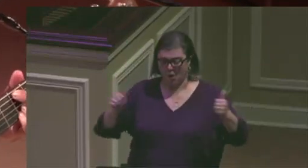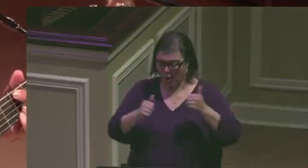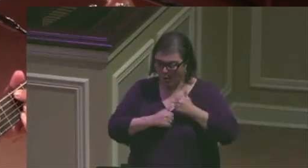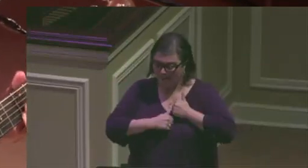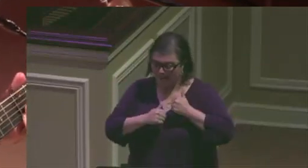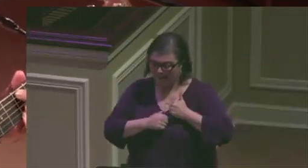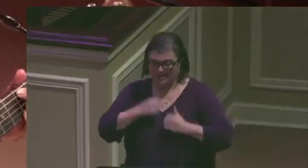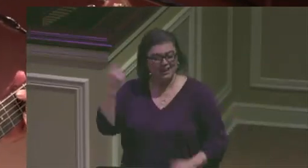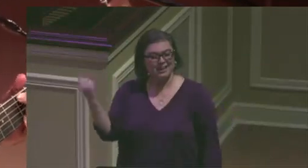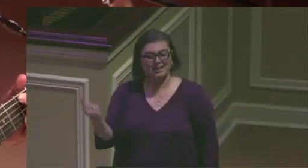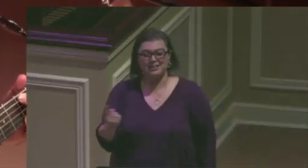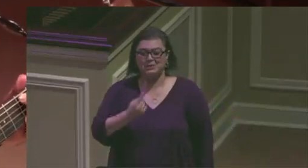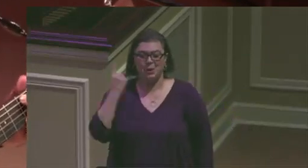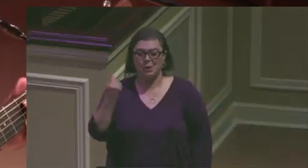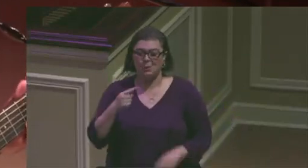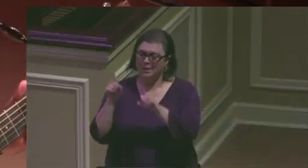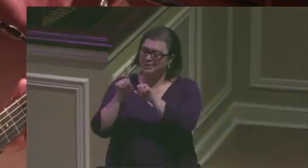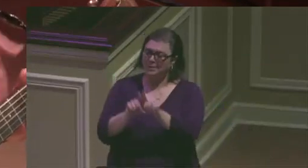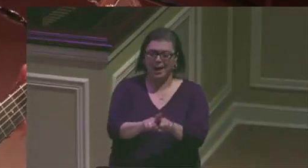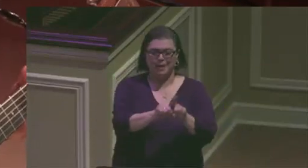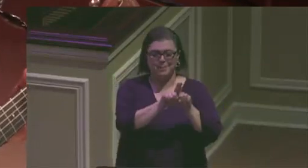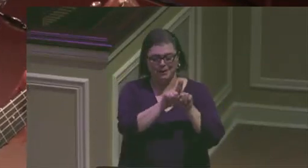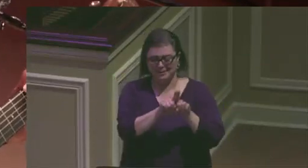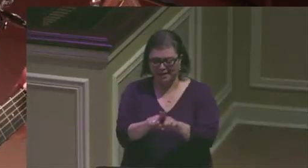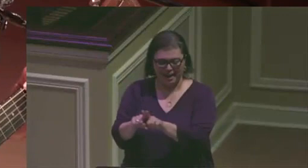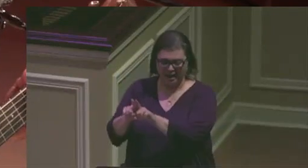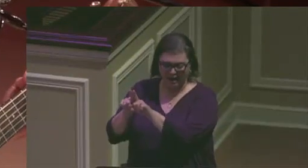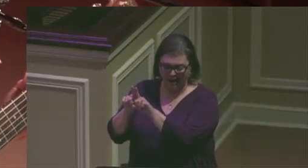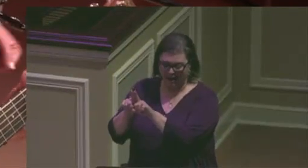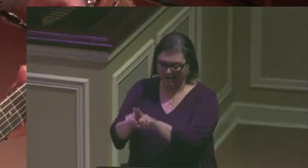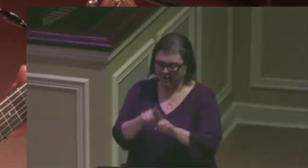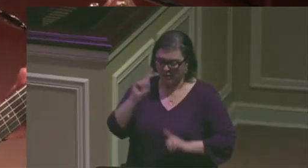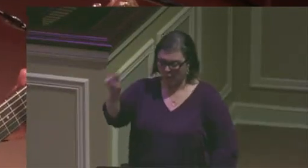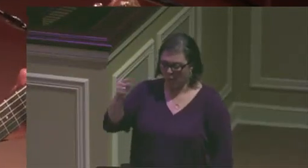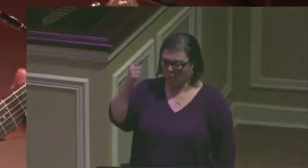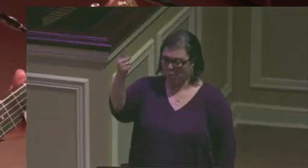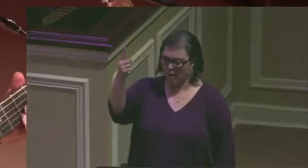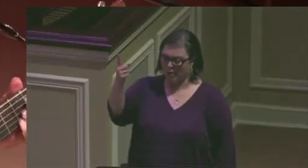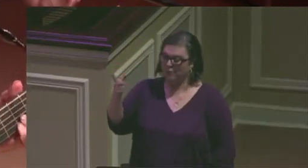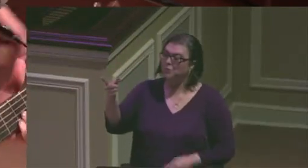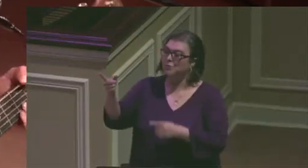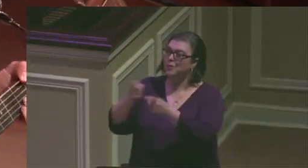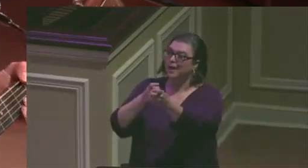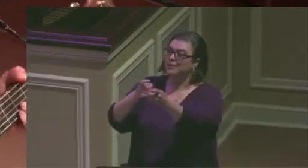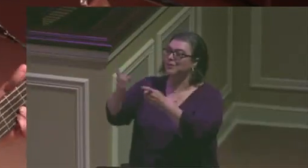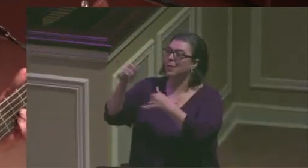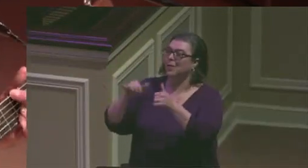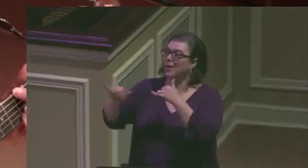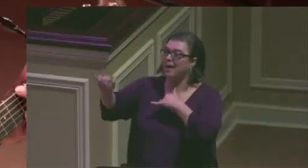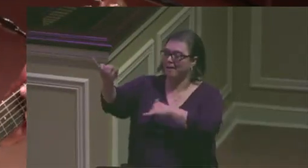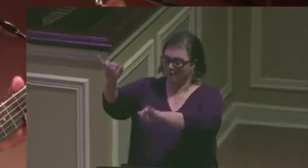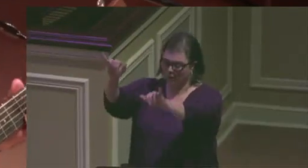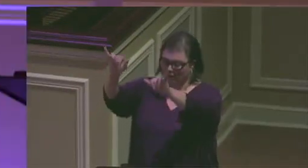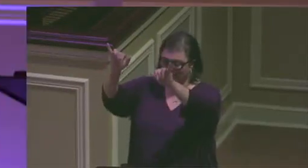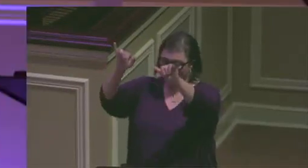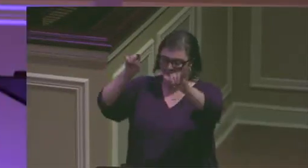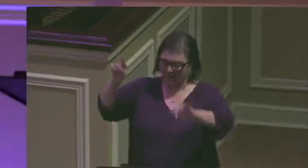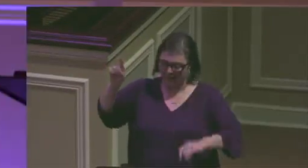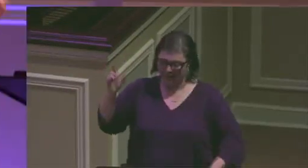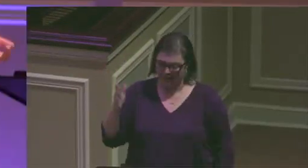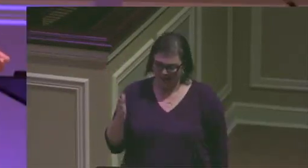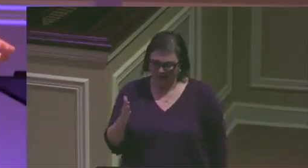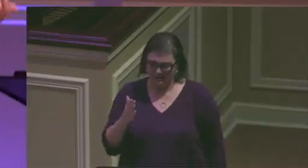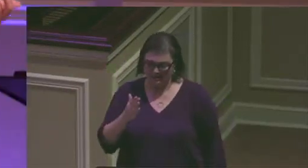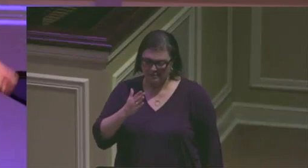angel armies is always by my side. The one who reigns forever,